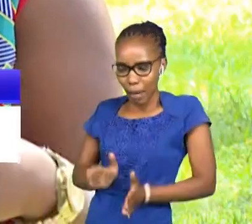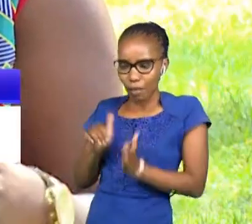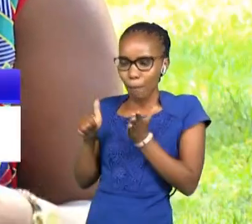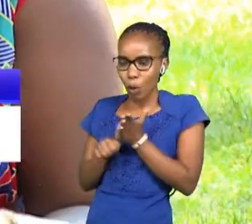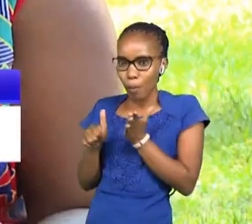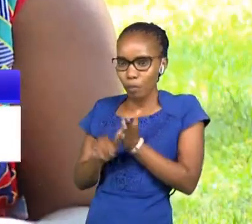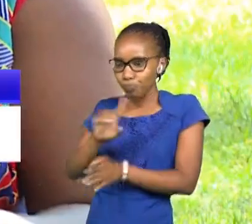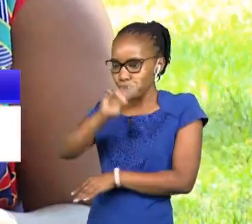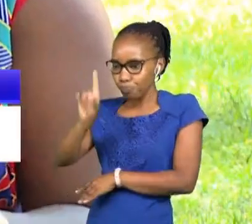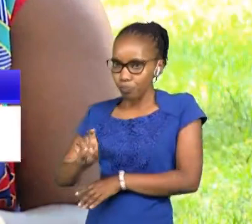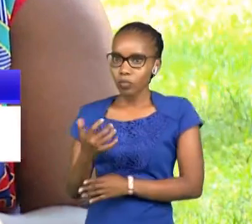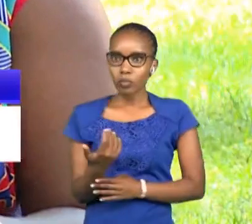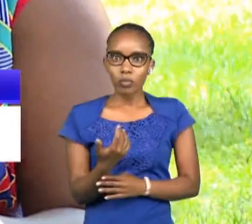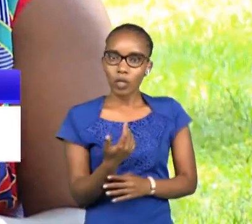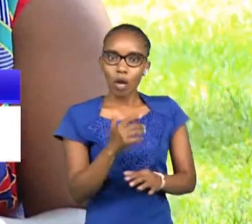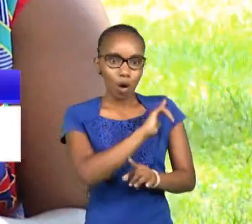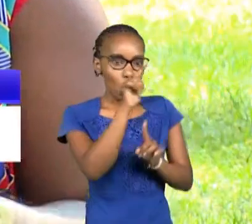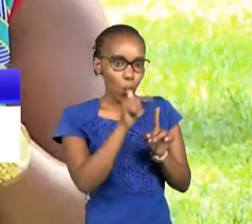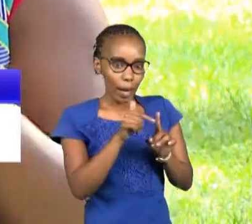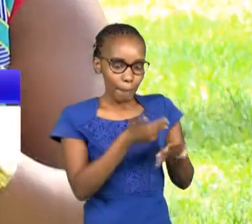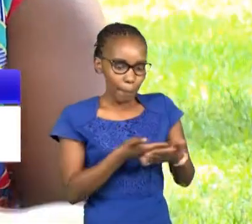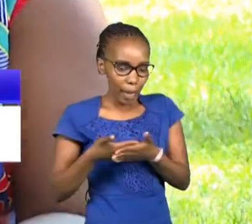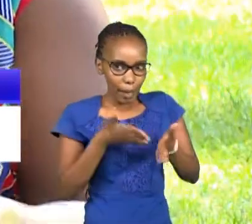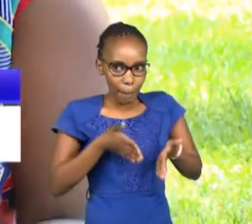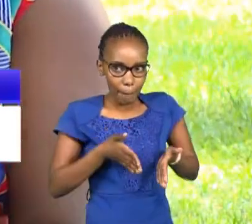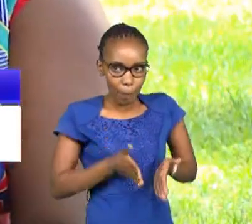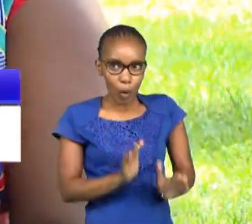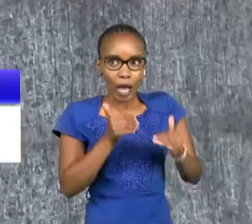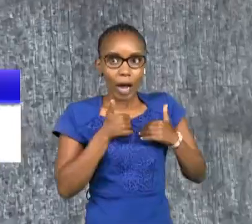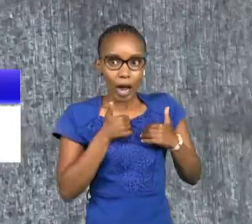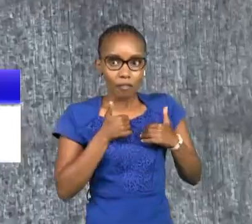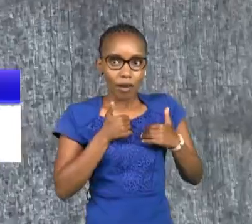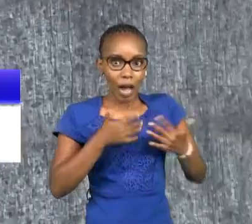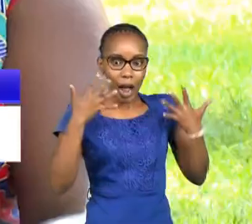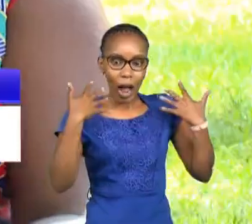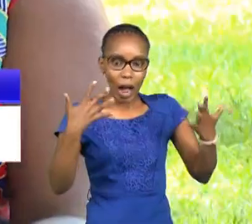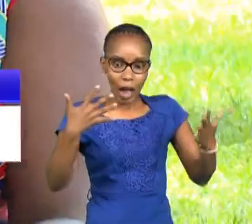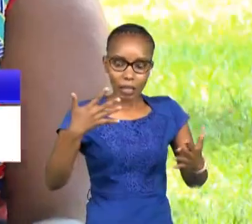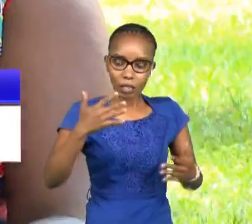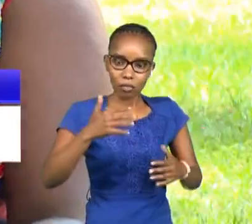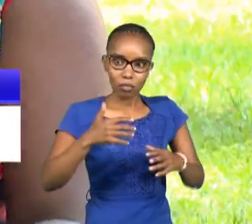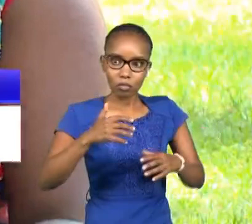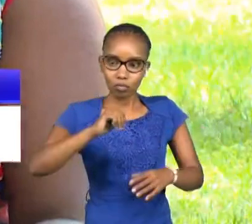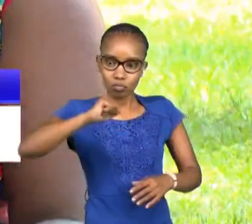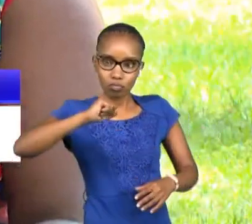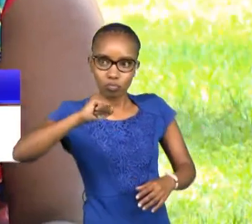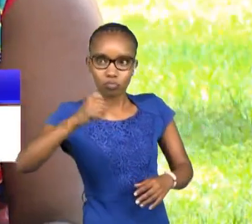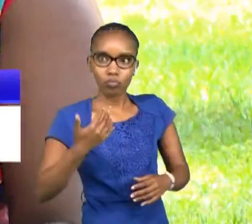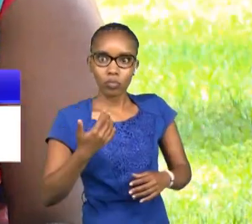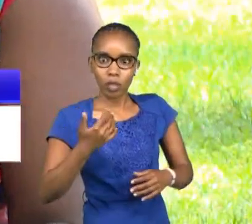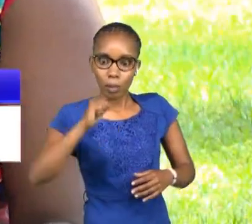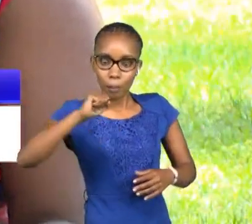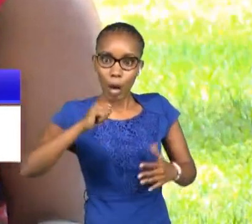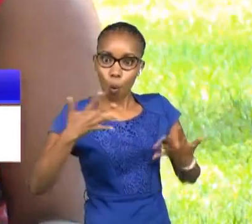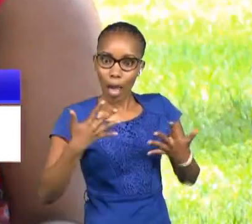exactly saying. Okay, so Tunu was born with a fracture on her right arm, and then her hands were behind her